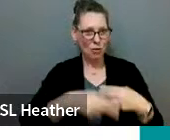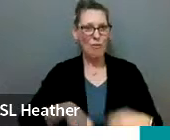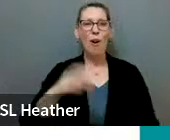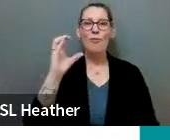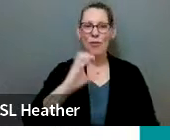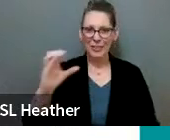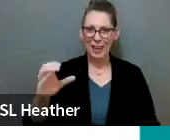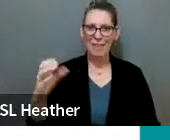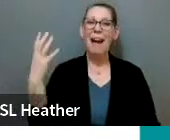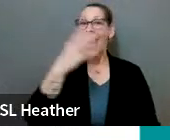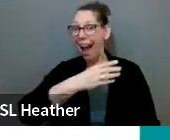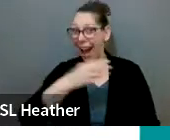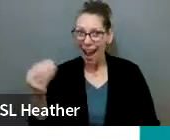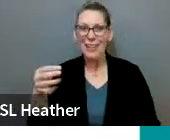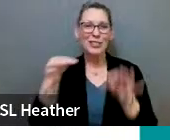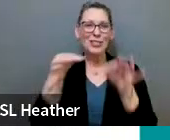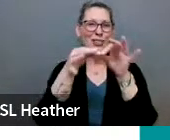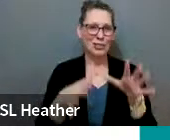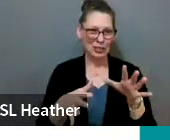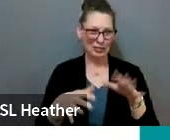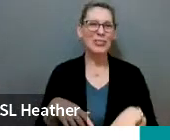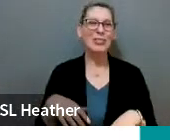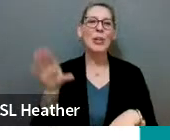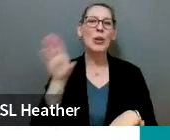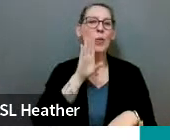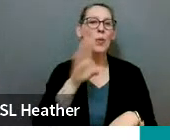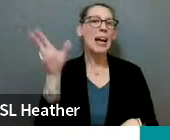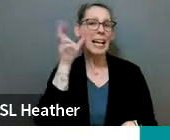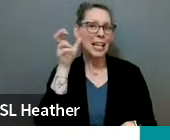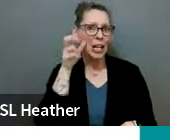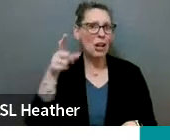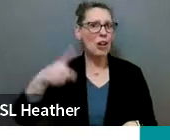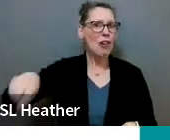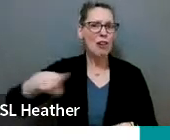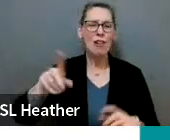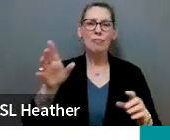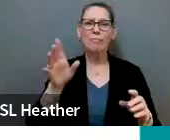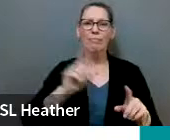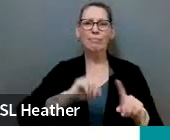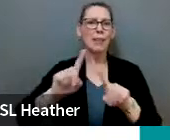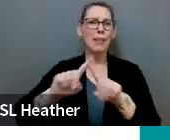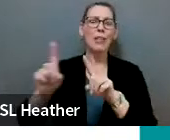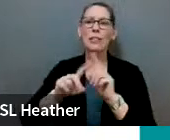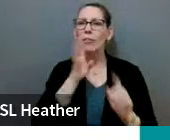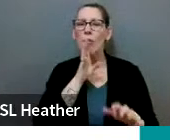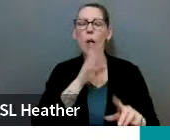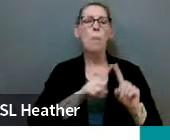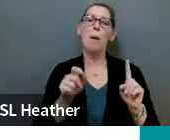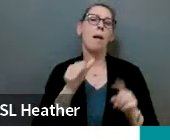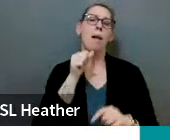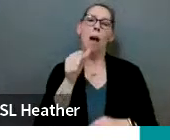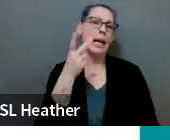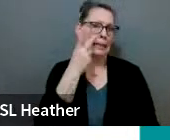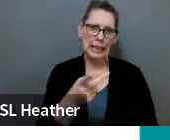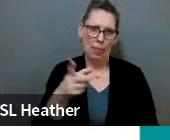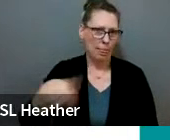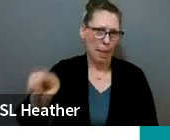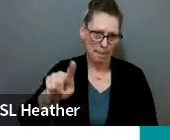ASL interpreter. You will still be able to hear different people speaking, but may not see them. Next slide.